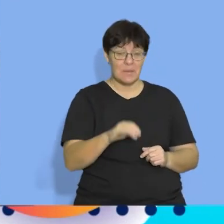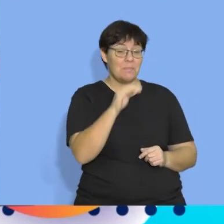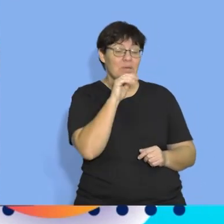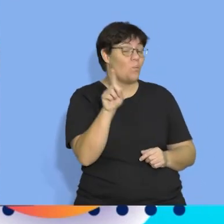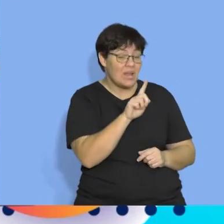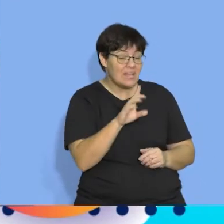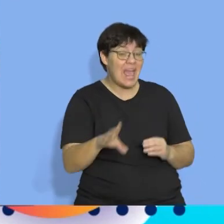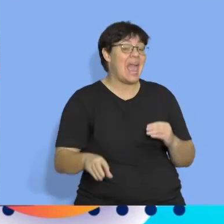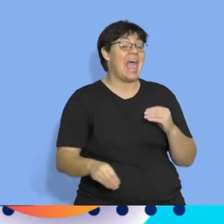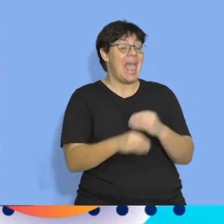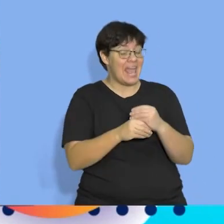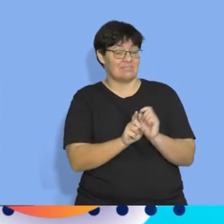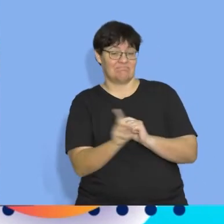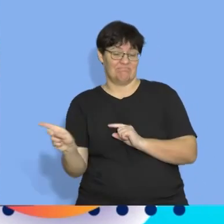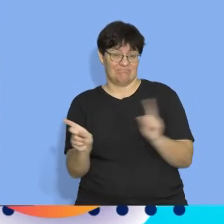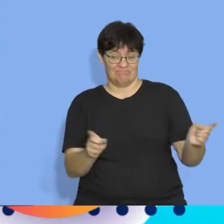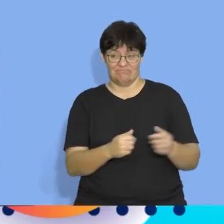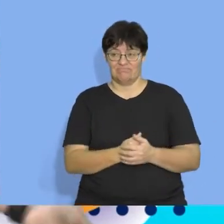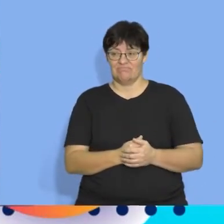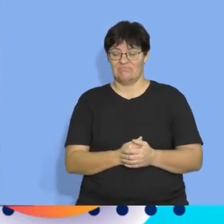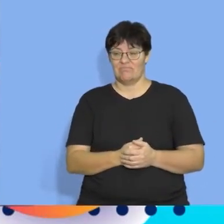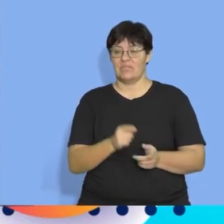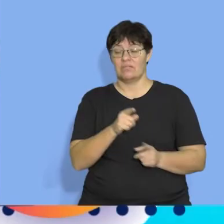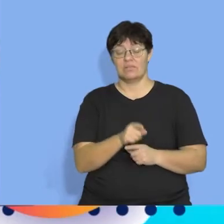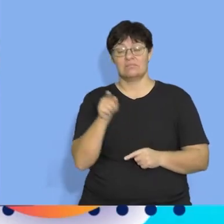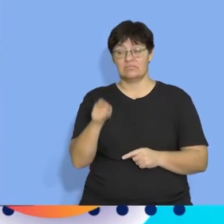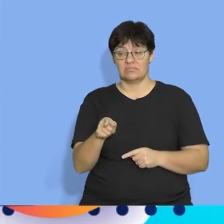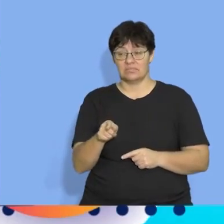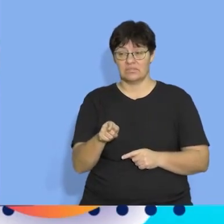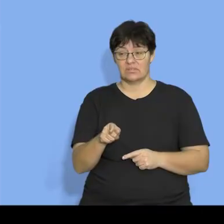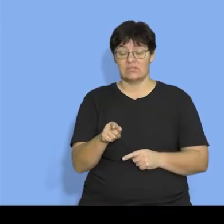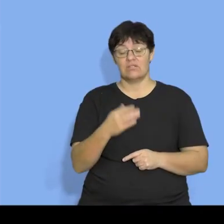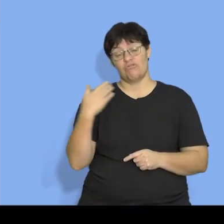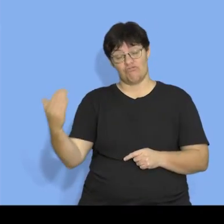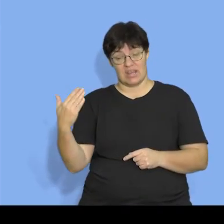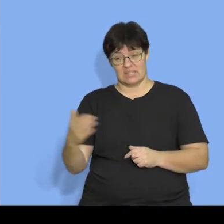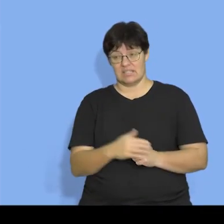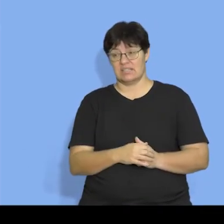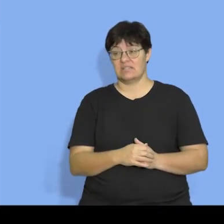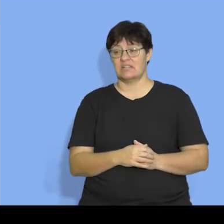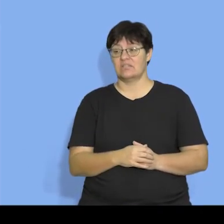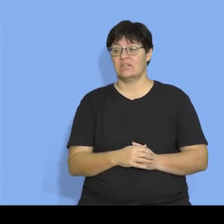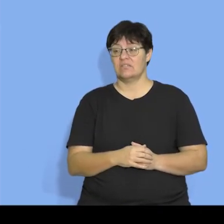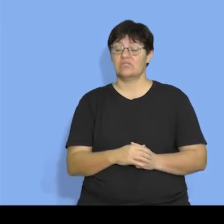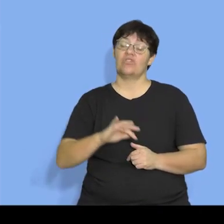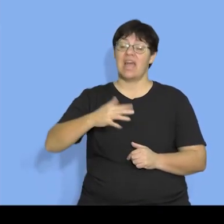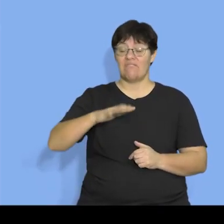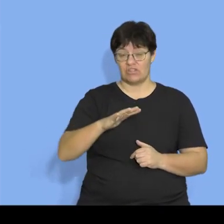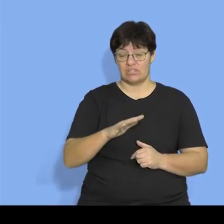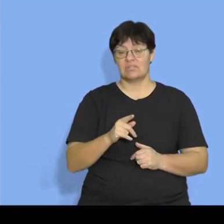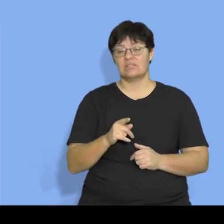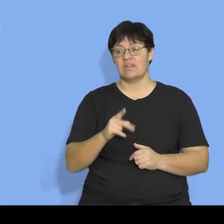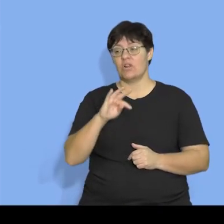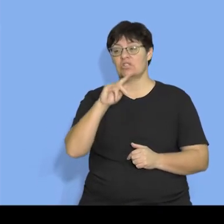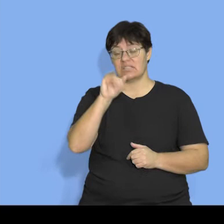velocity, which means I need to give a direction. Her displacement was to the right, so her